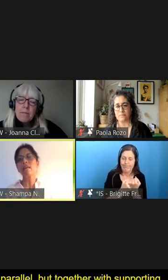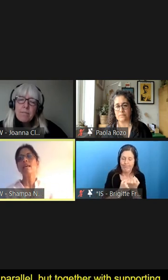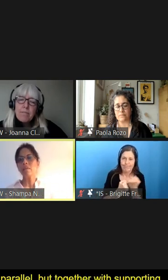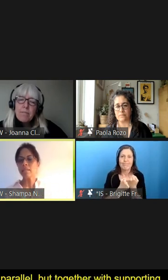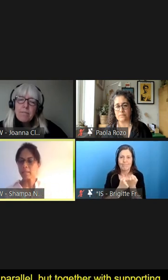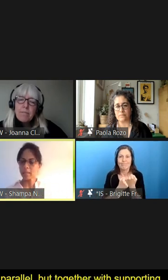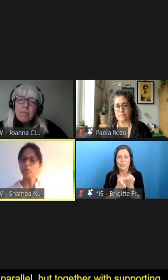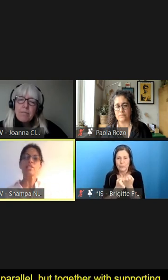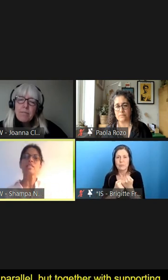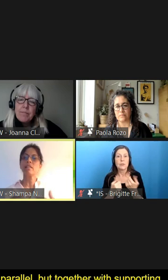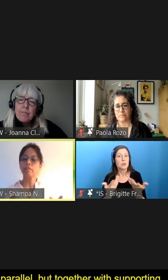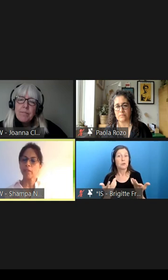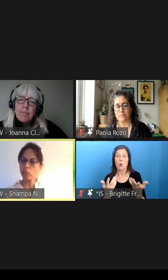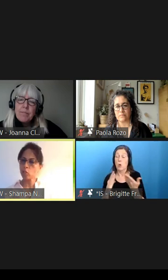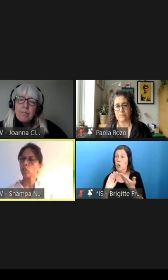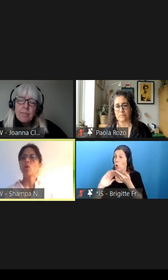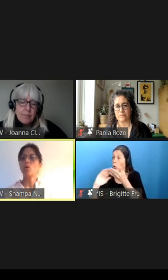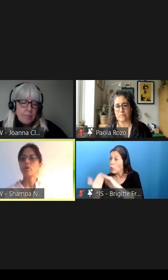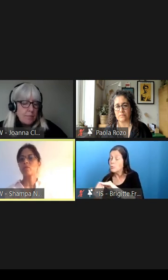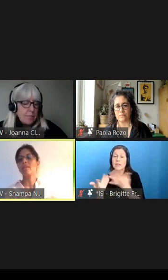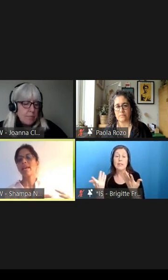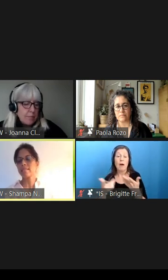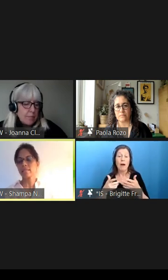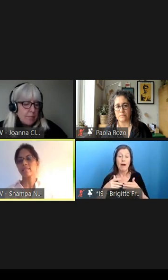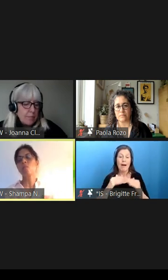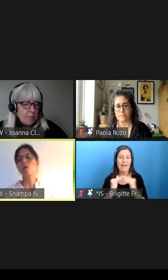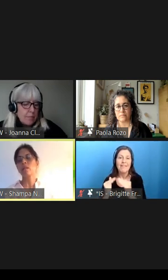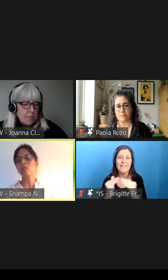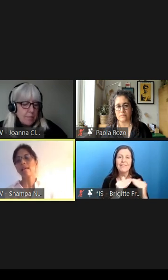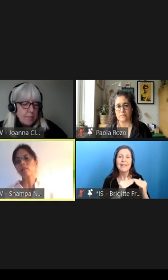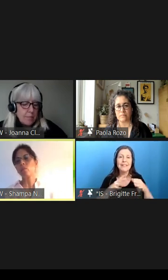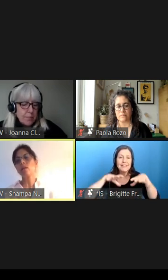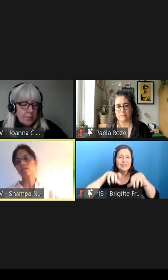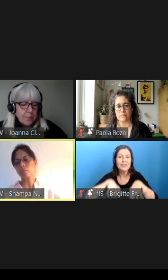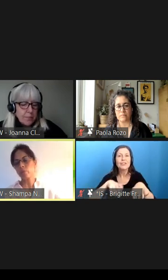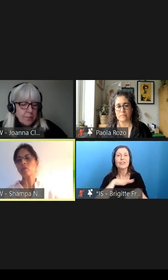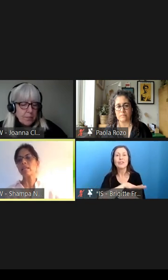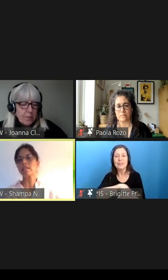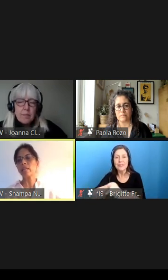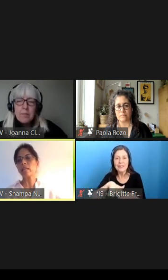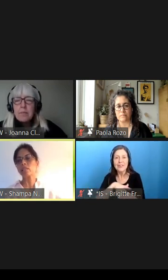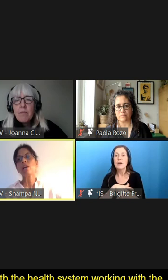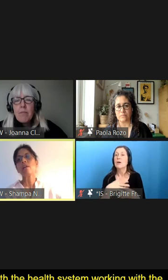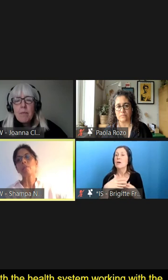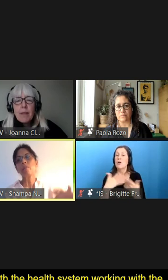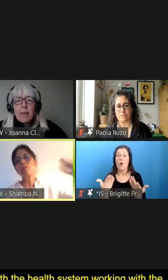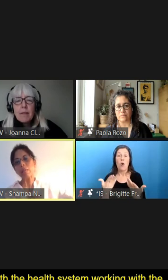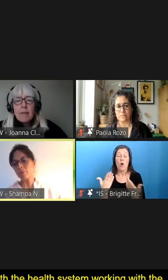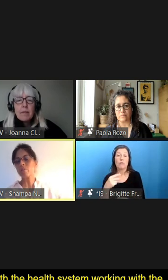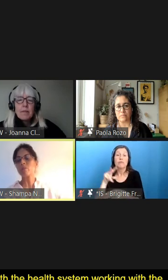the immediate community and the village, or it's with the health system, working with the health workers, primary clinics,